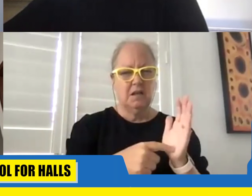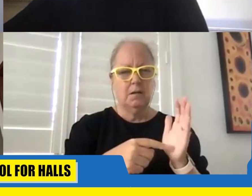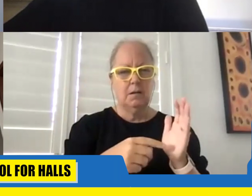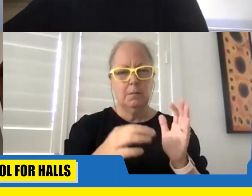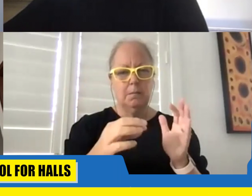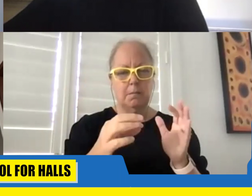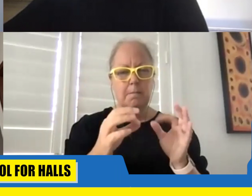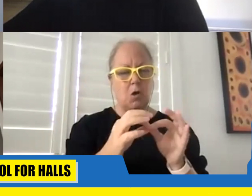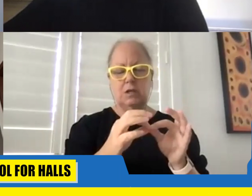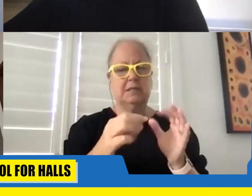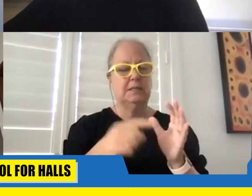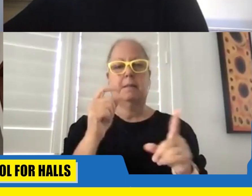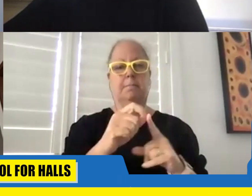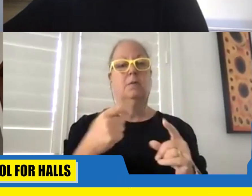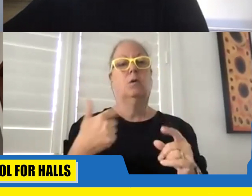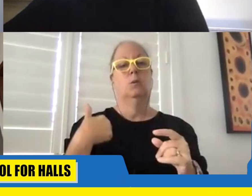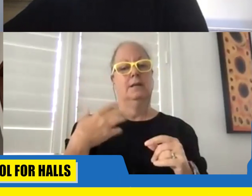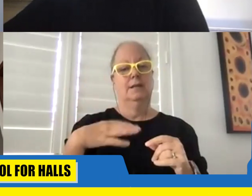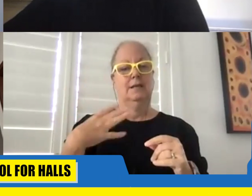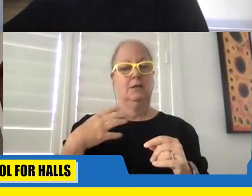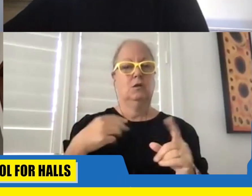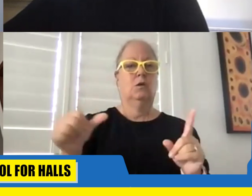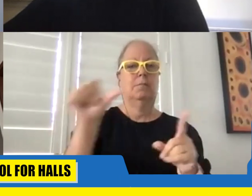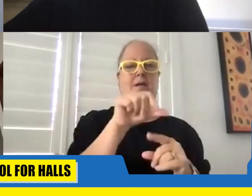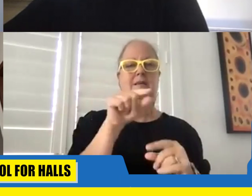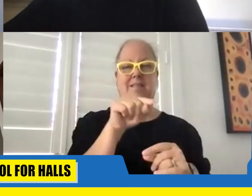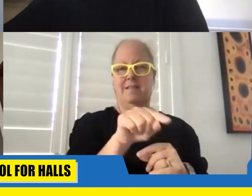So maybe we need to get back into Talent on Tap, and